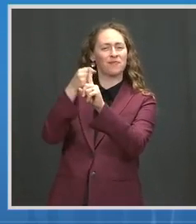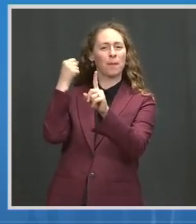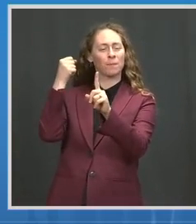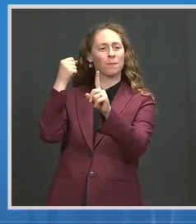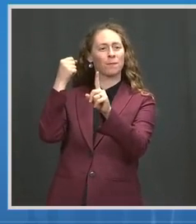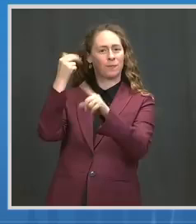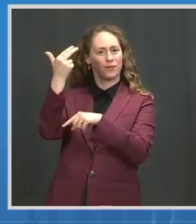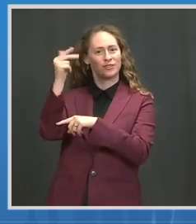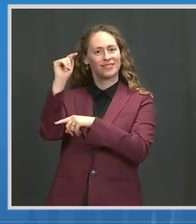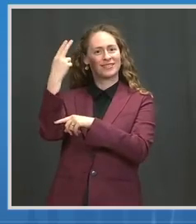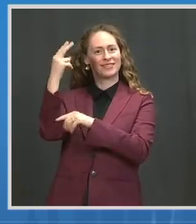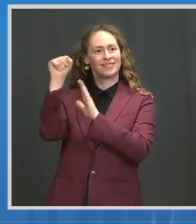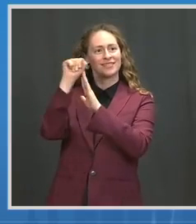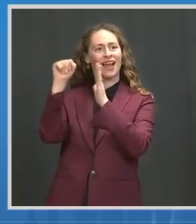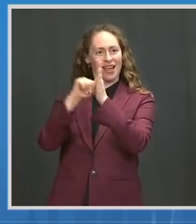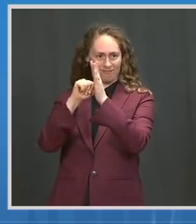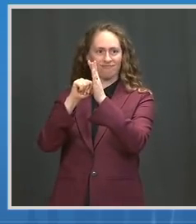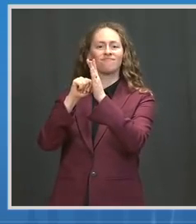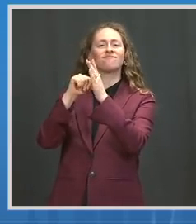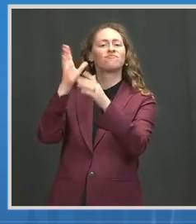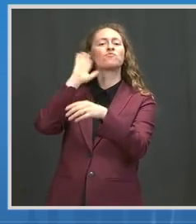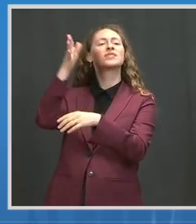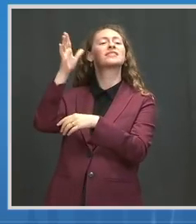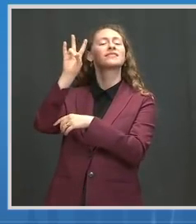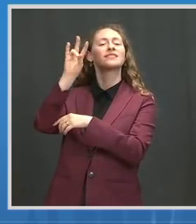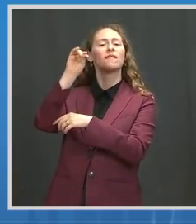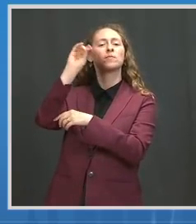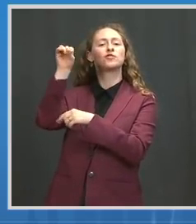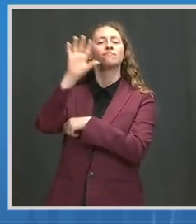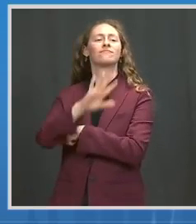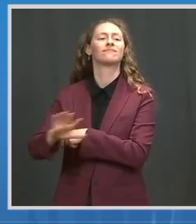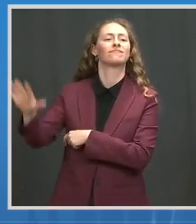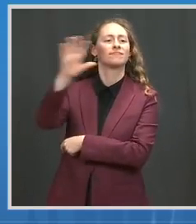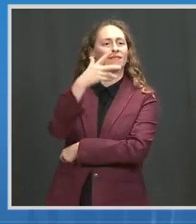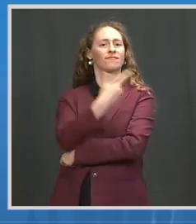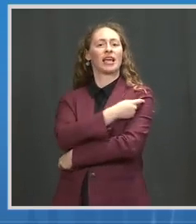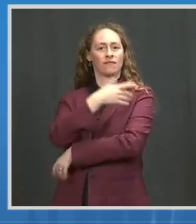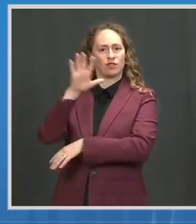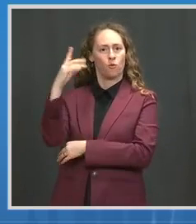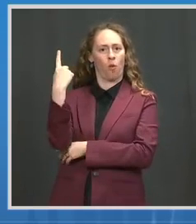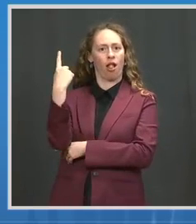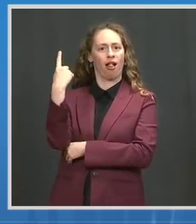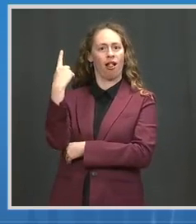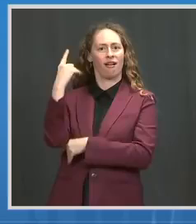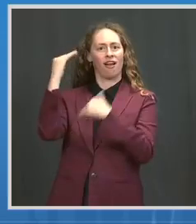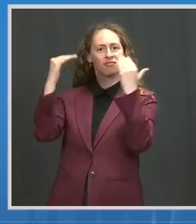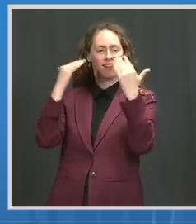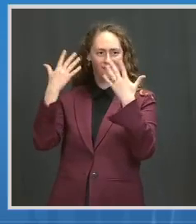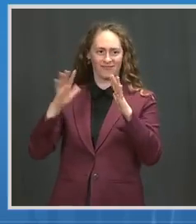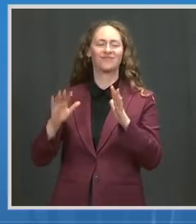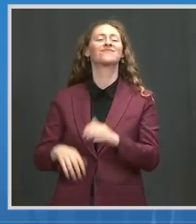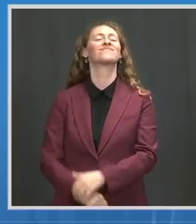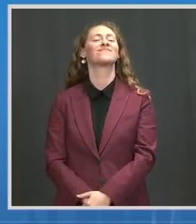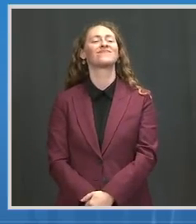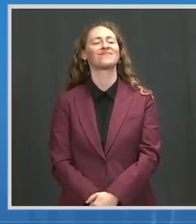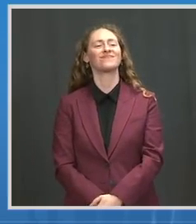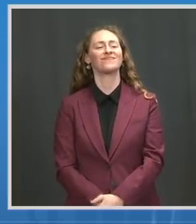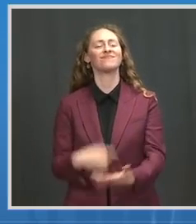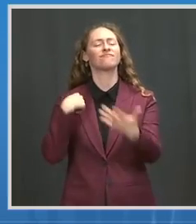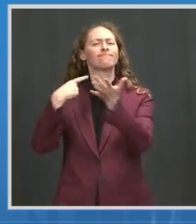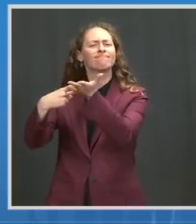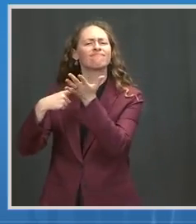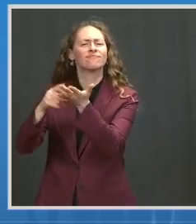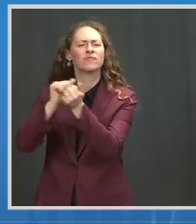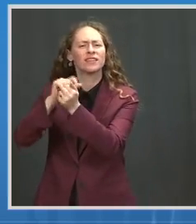shot. I spoke with Governor Inslee, who conveyed that despite their great progress, the continued work needed to move the state back